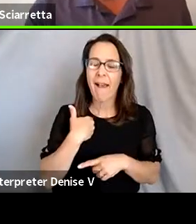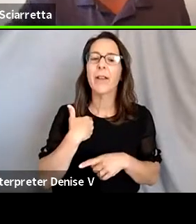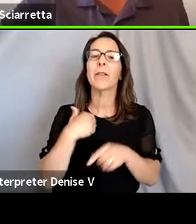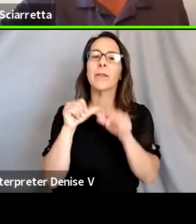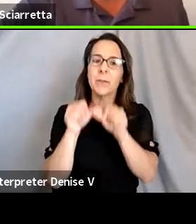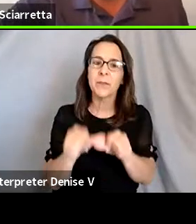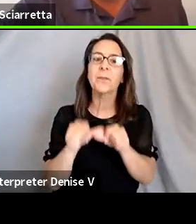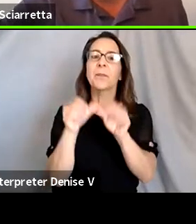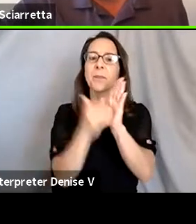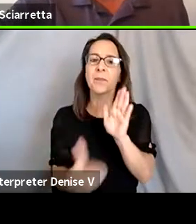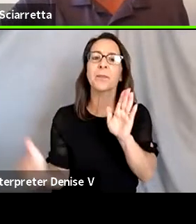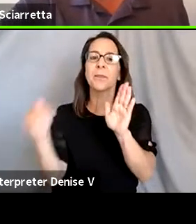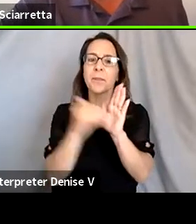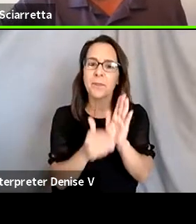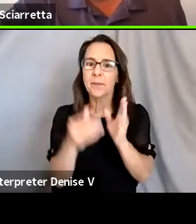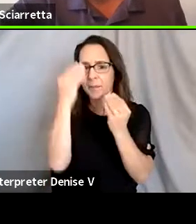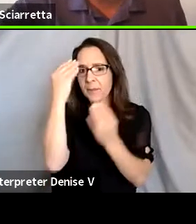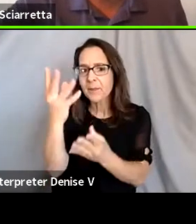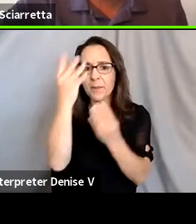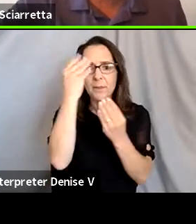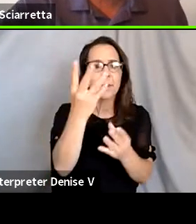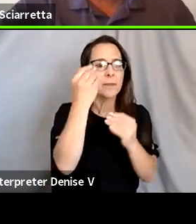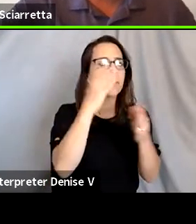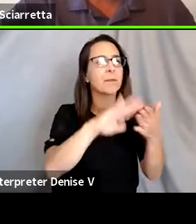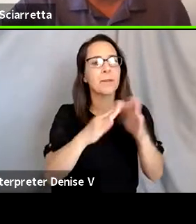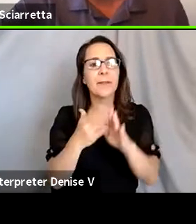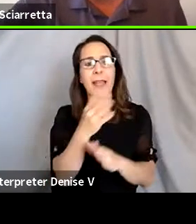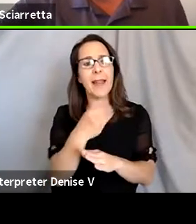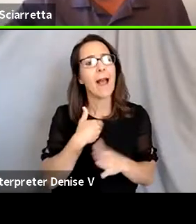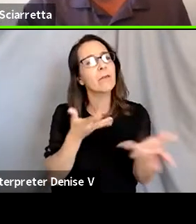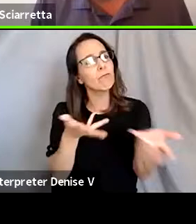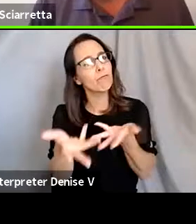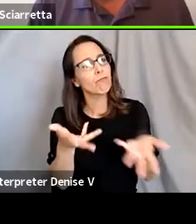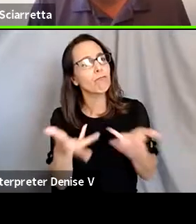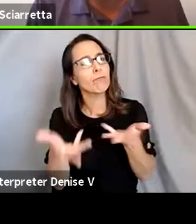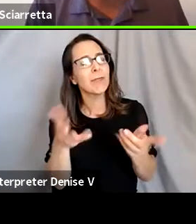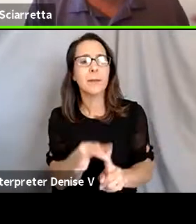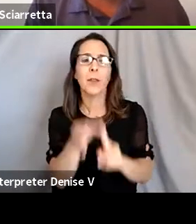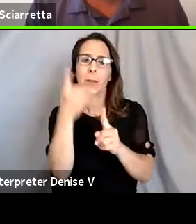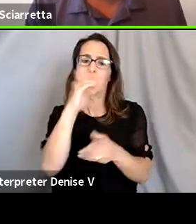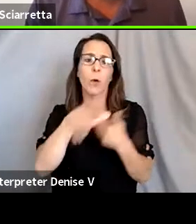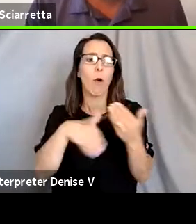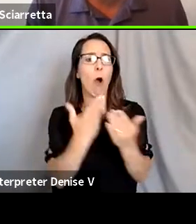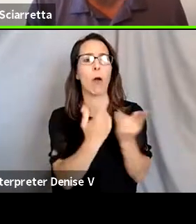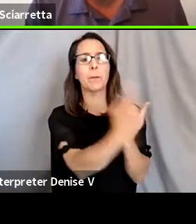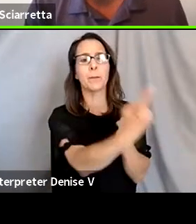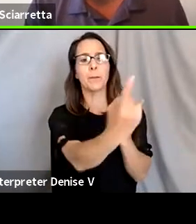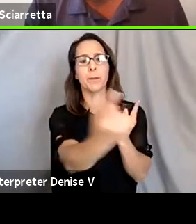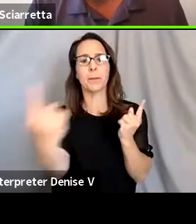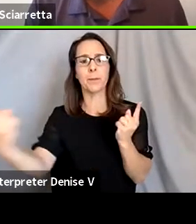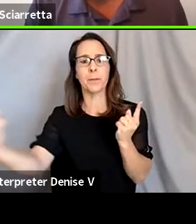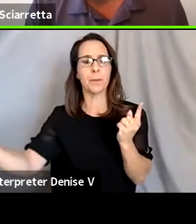community informed and interact with folks. So especially when we're all distanced. We have a pretty